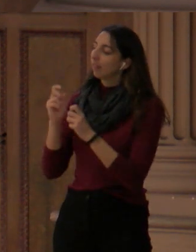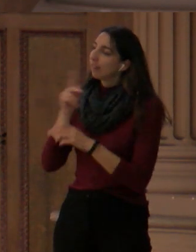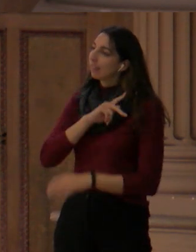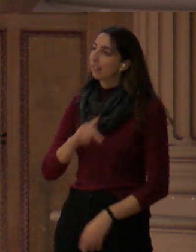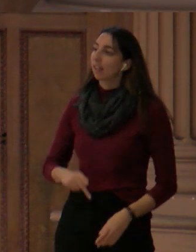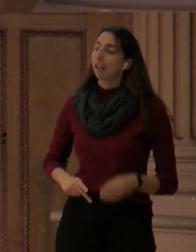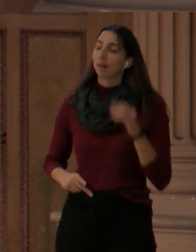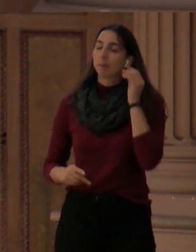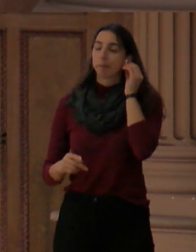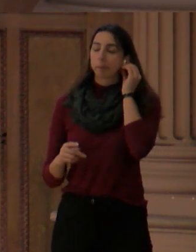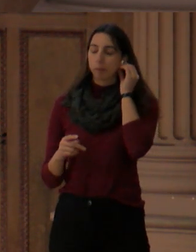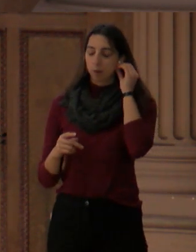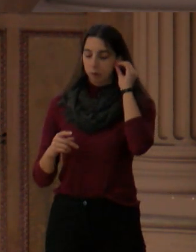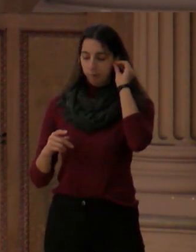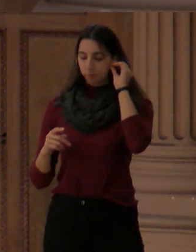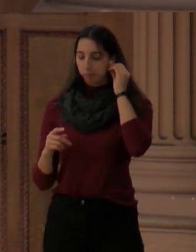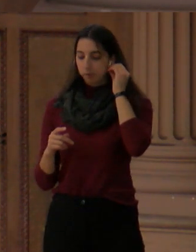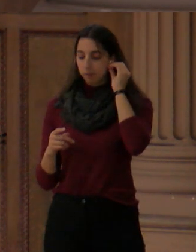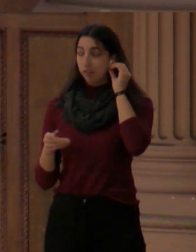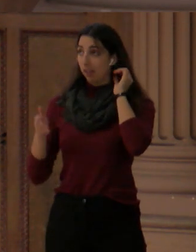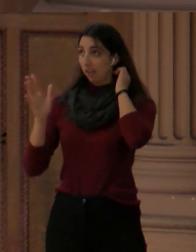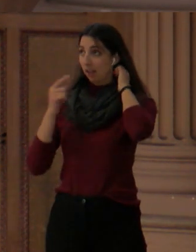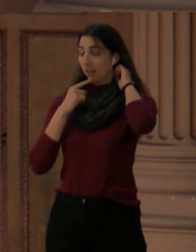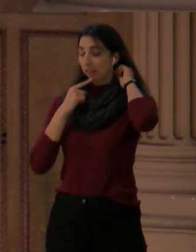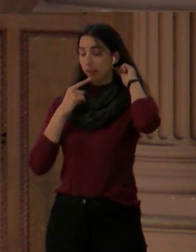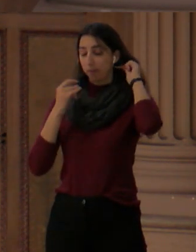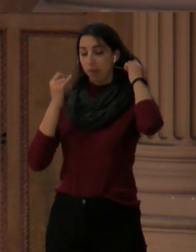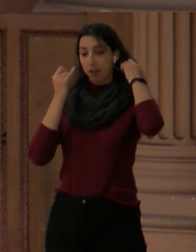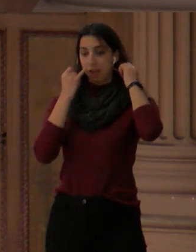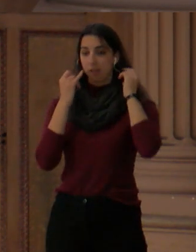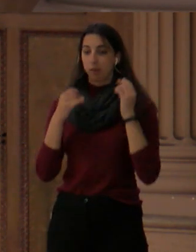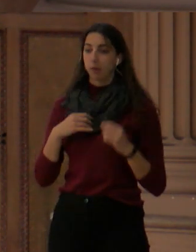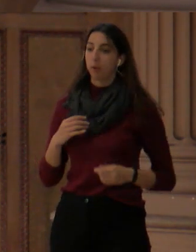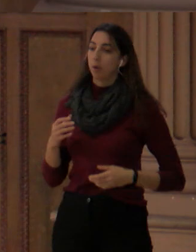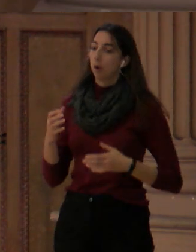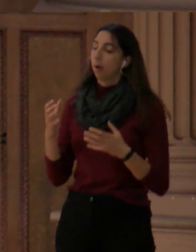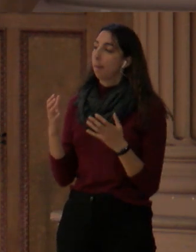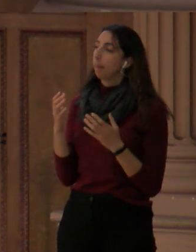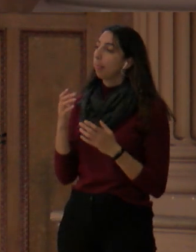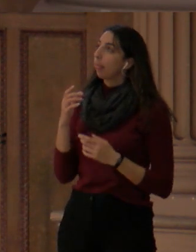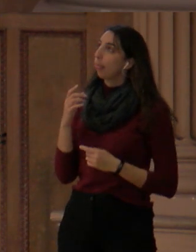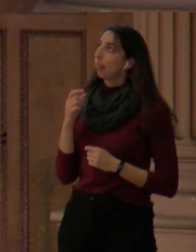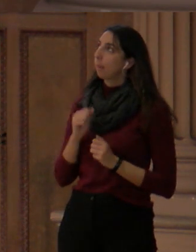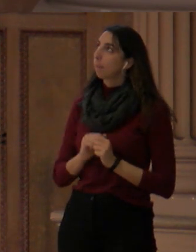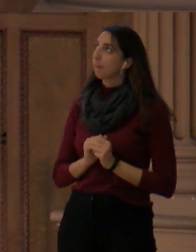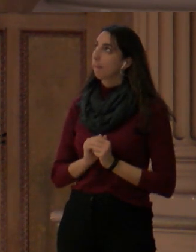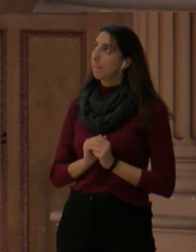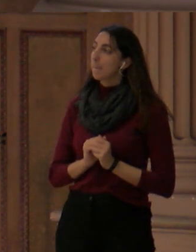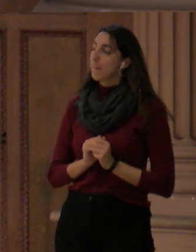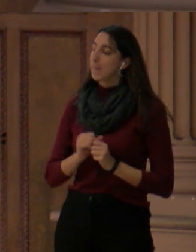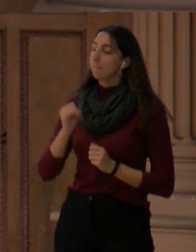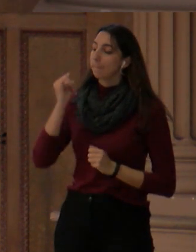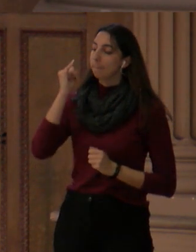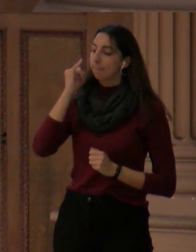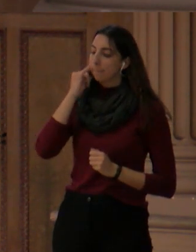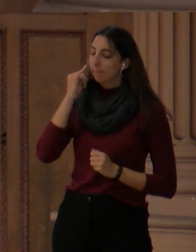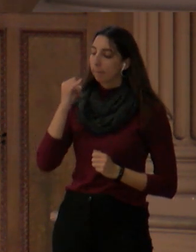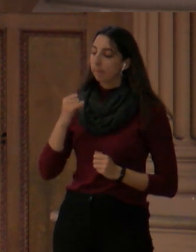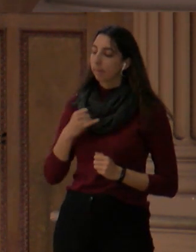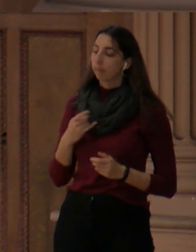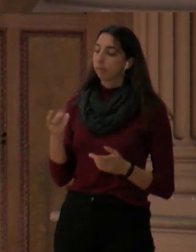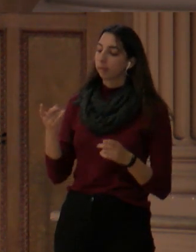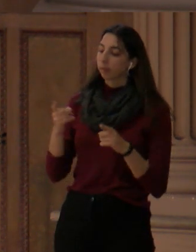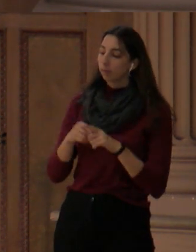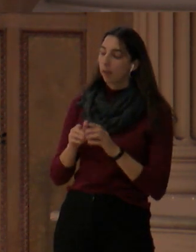the Lord and serve him and obey his voice and not rebel against the commandment of the Lord, and if both you and the king who